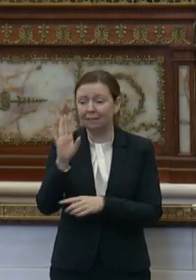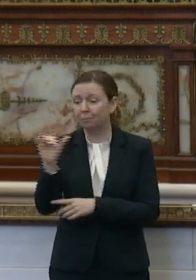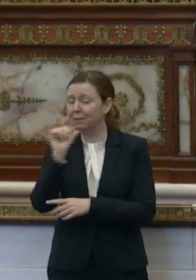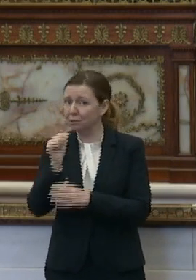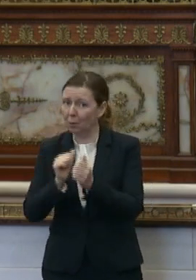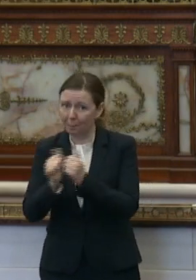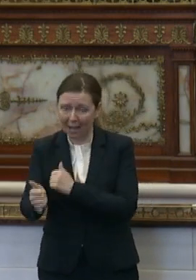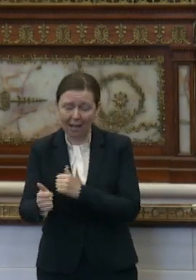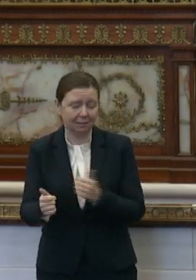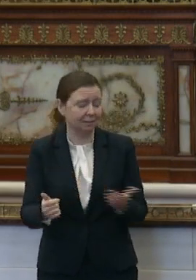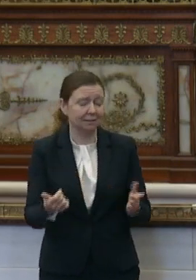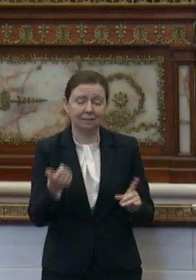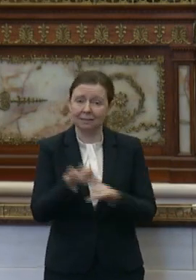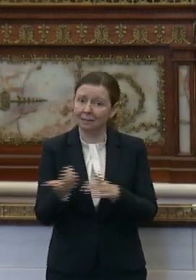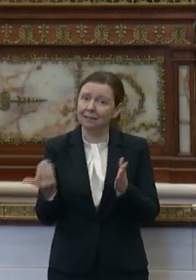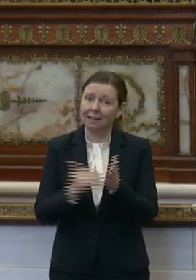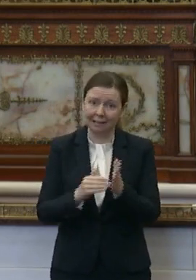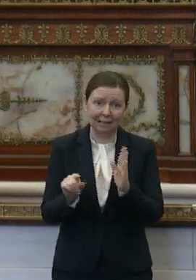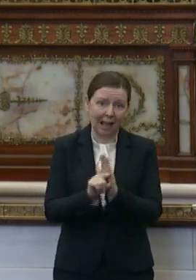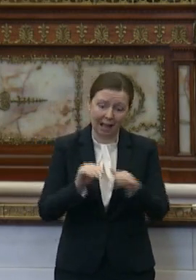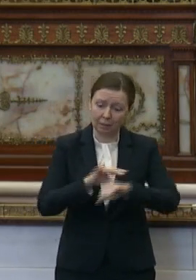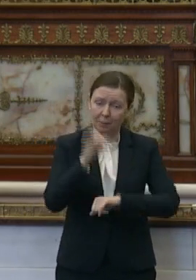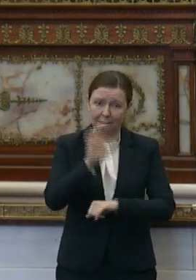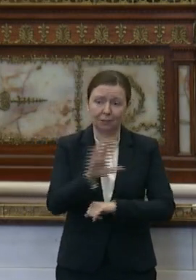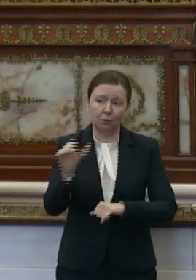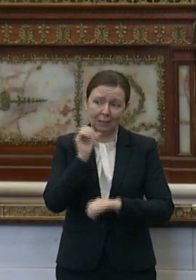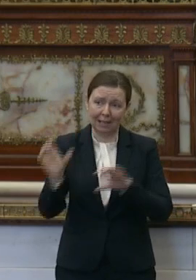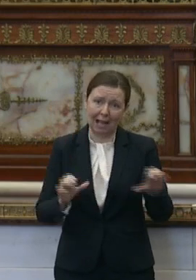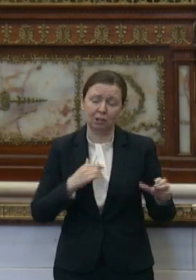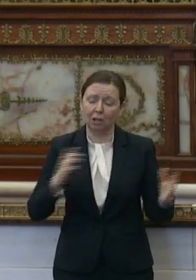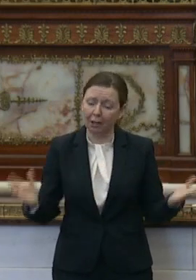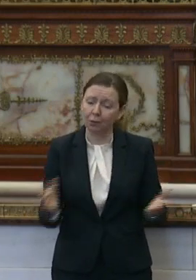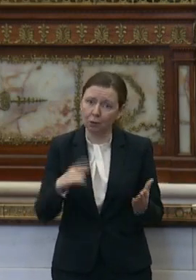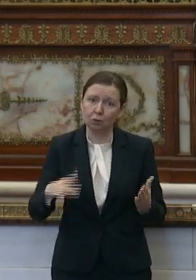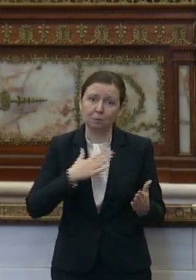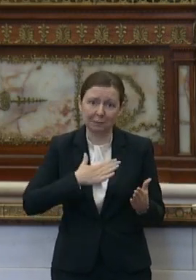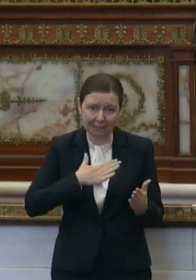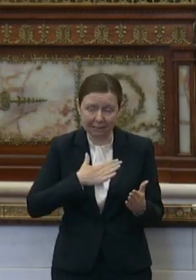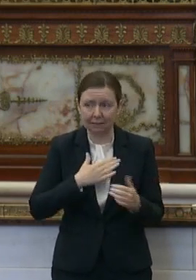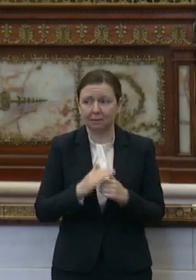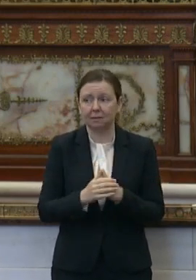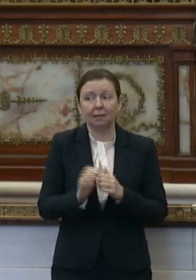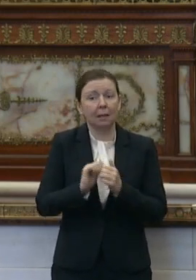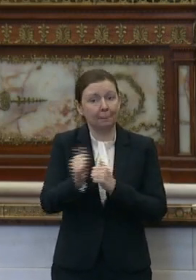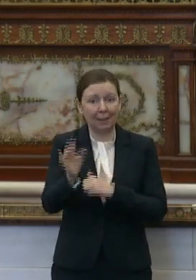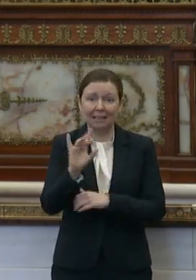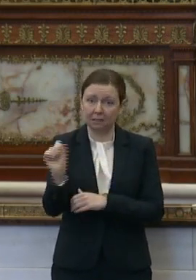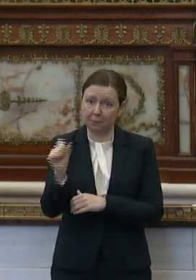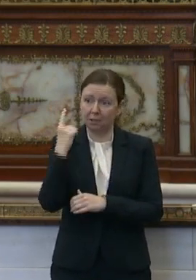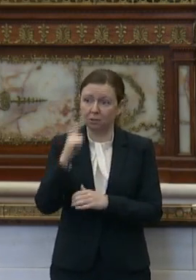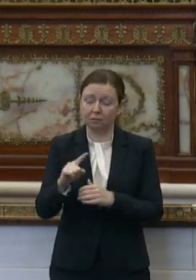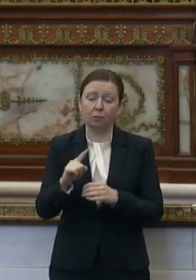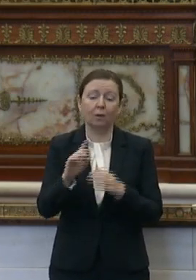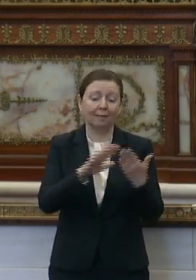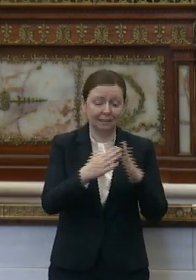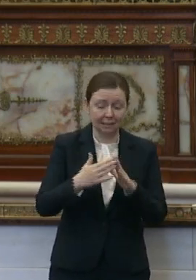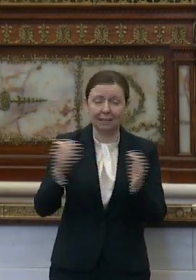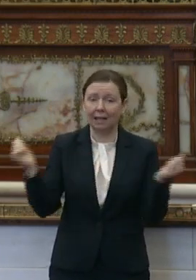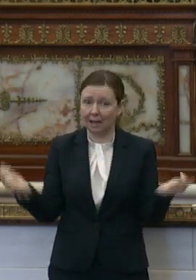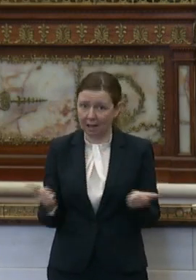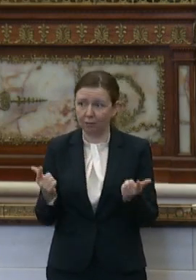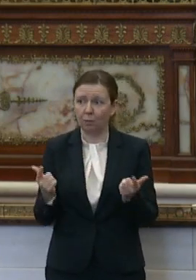going to be hit once again because of our inaction. I urge you, please, pass these bills for the sake of the city and